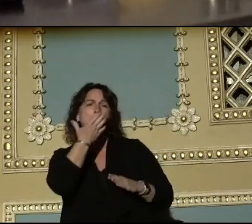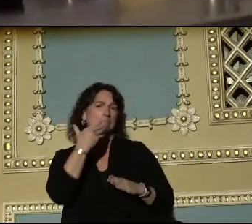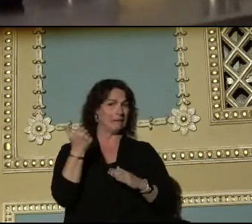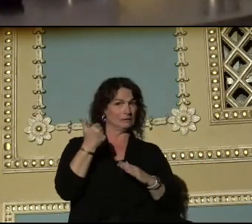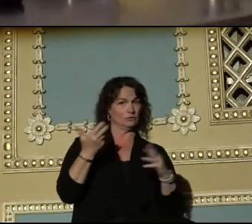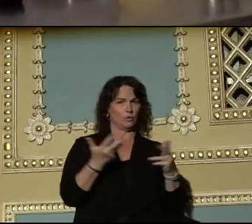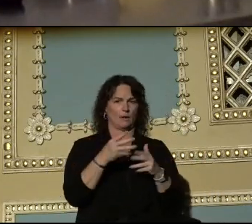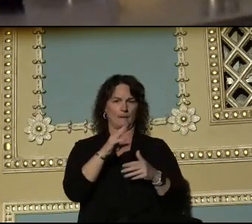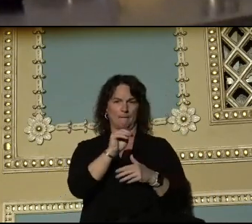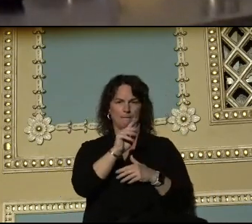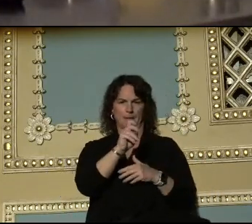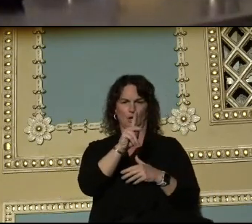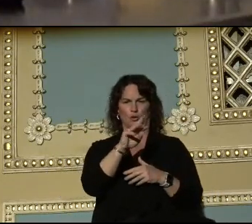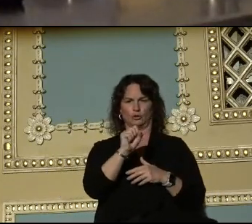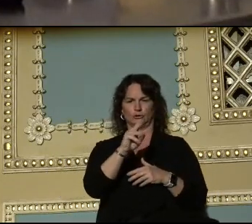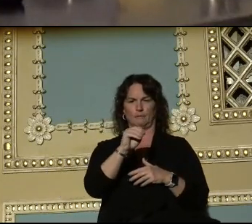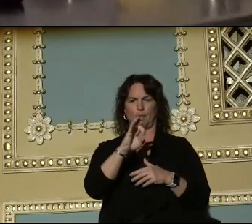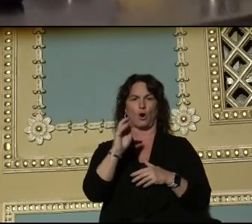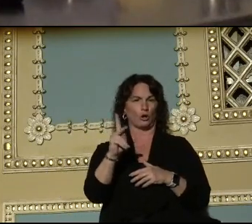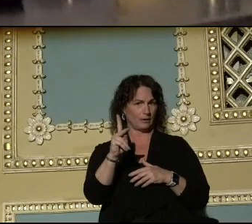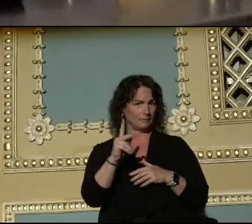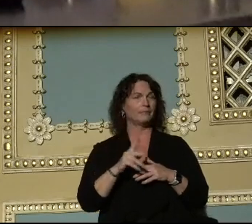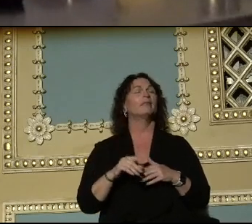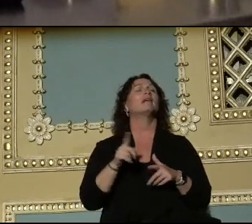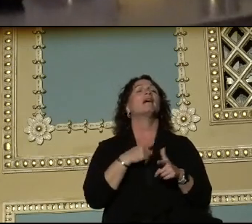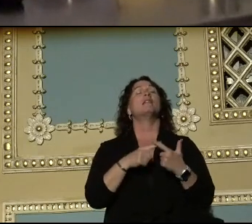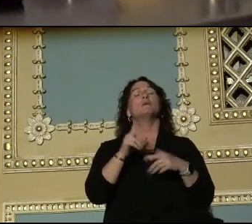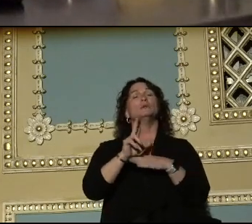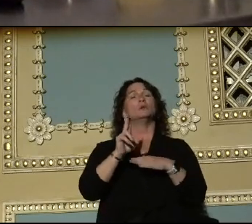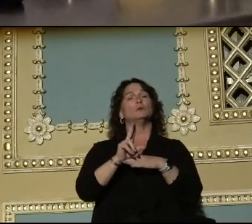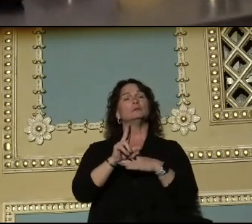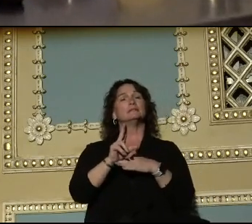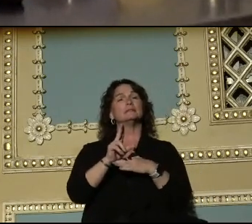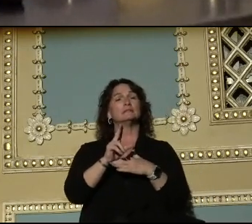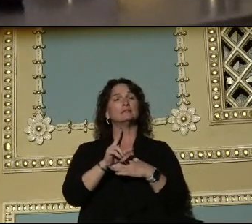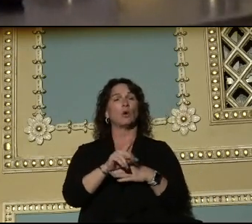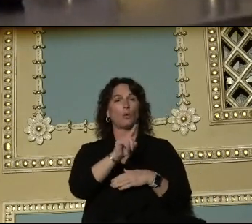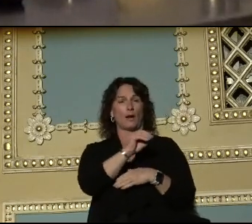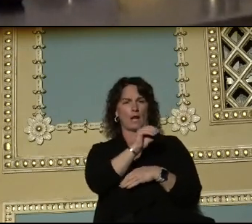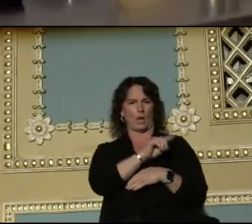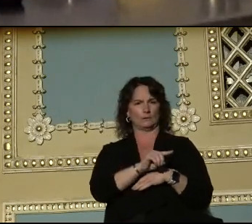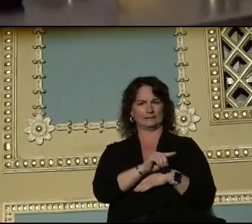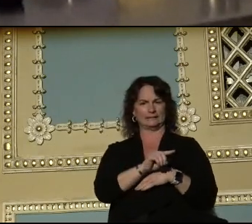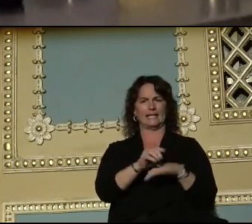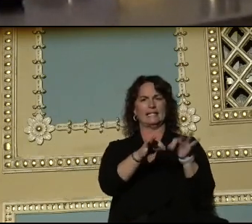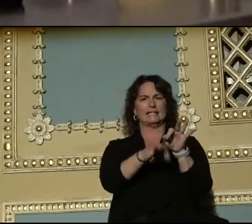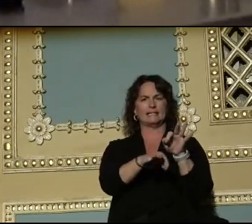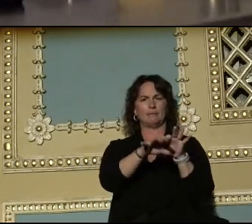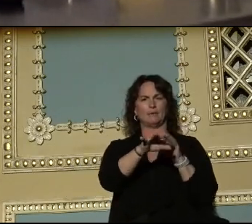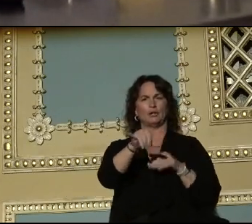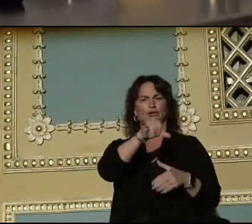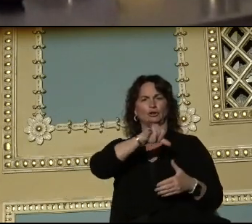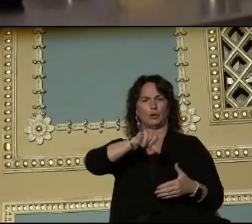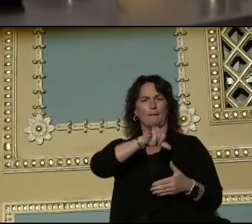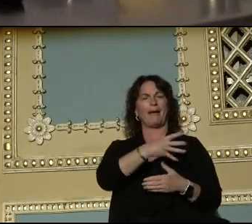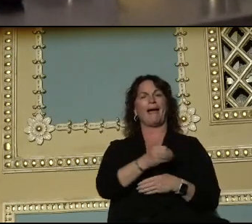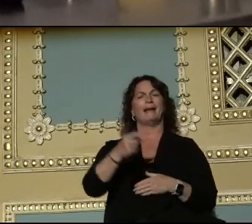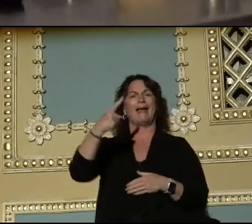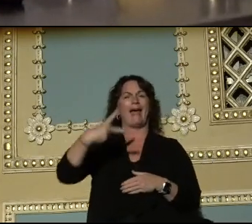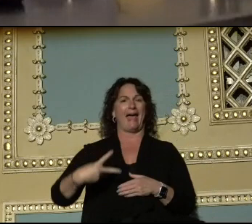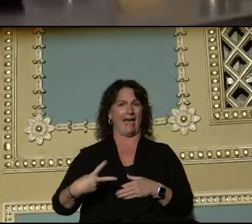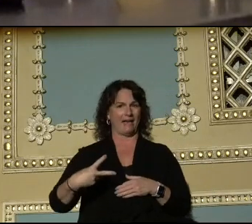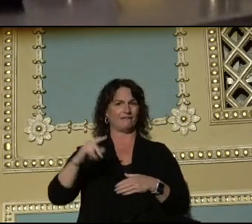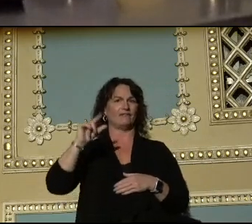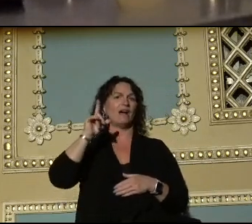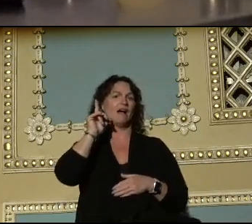Mark. And then we're also gonna be using a combination of 1 ounce simple syrup and half of a freshly squeezed lemon. We're